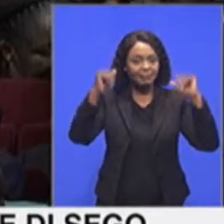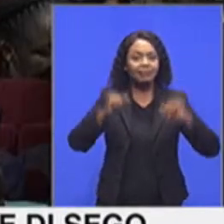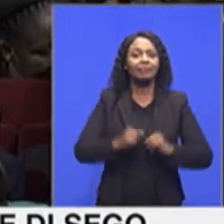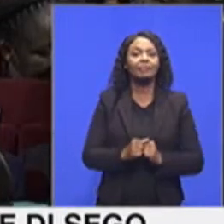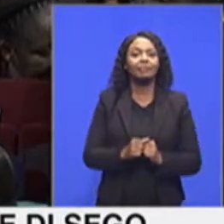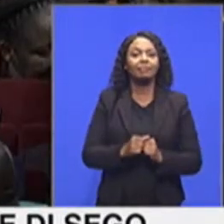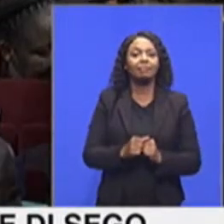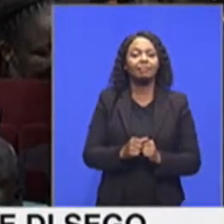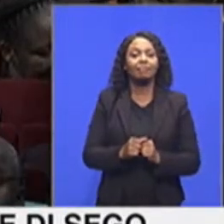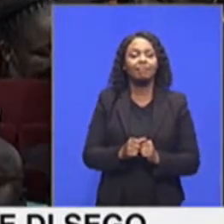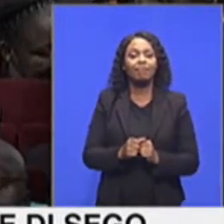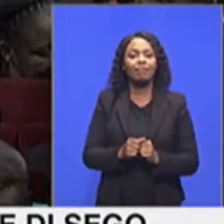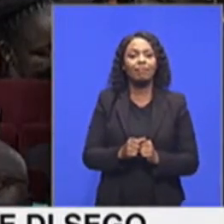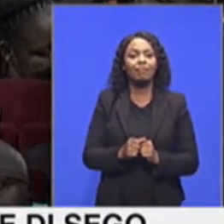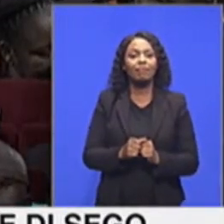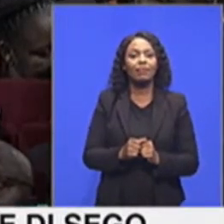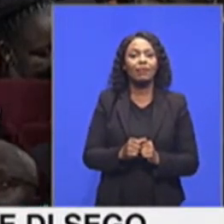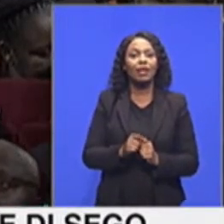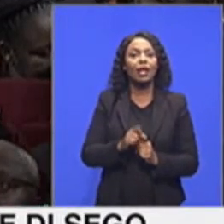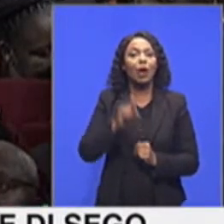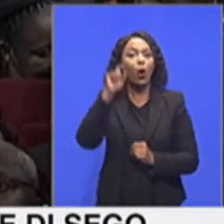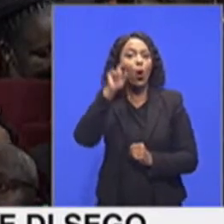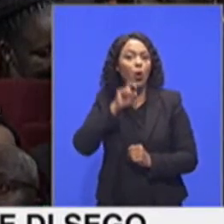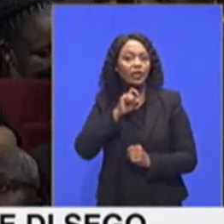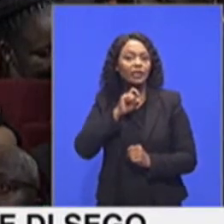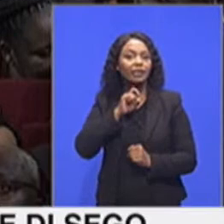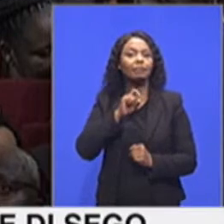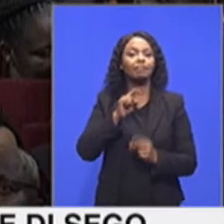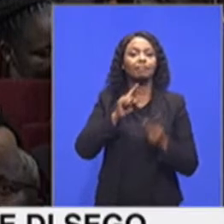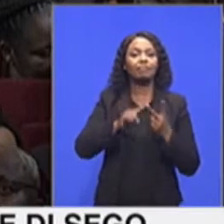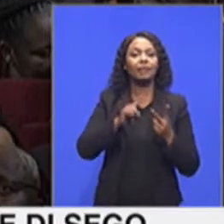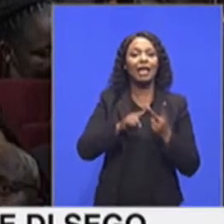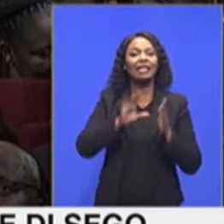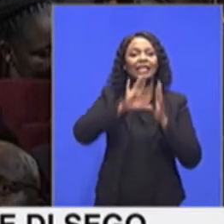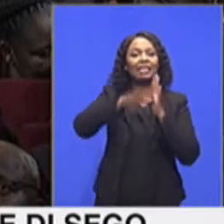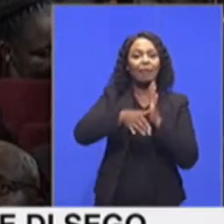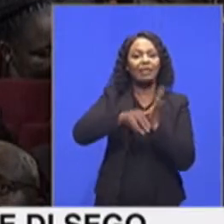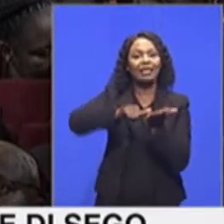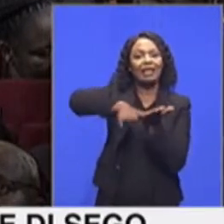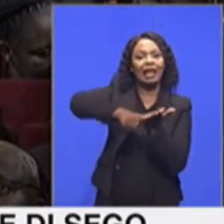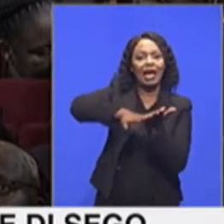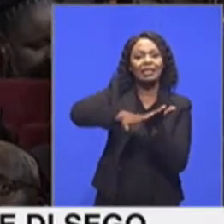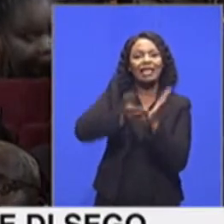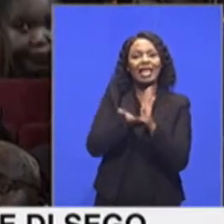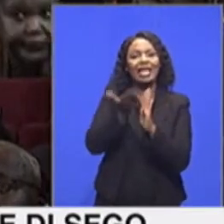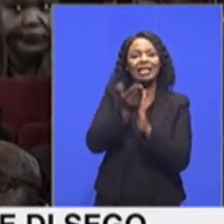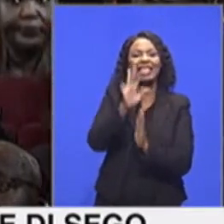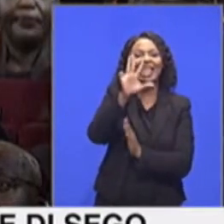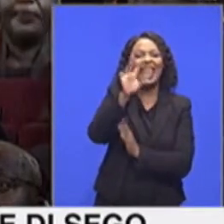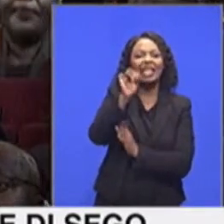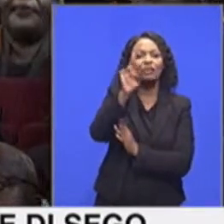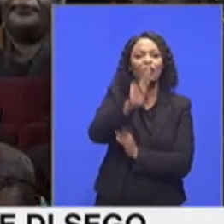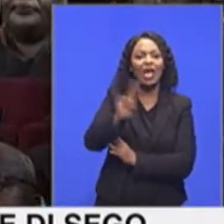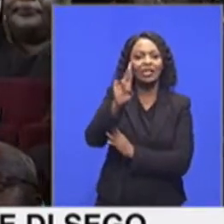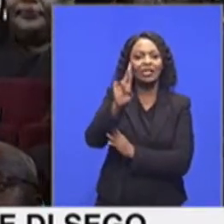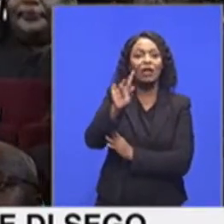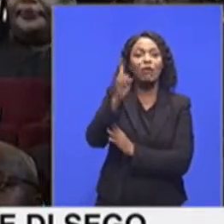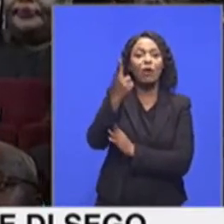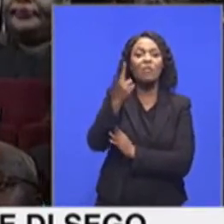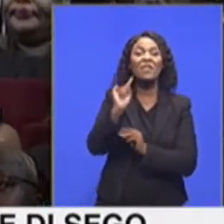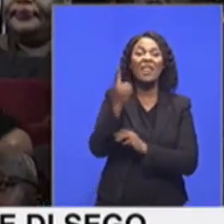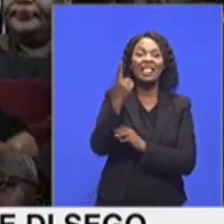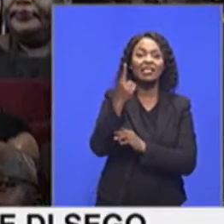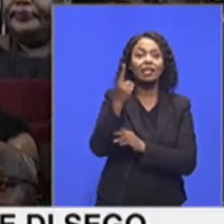The old age and disability grant increases by 90 rand from the 1st of April, and a further 10